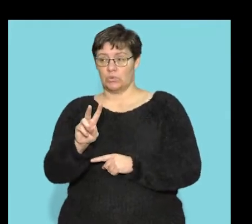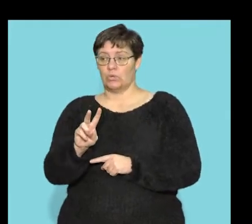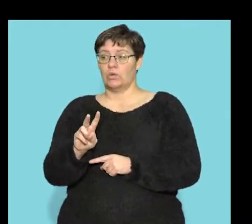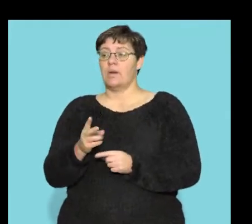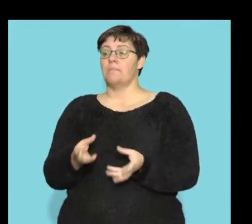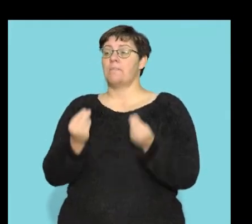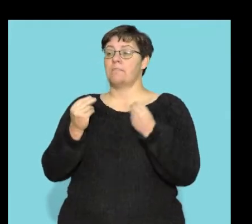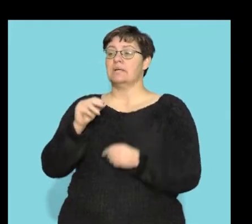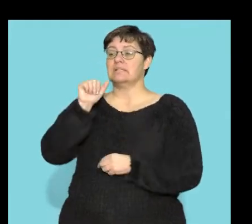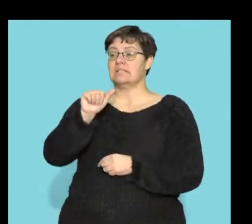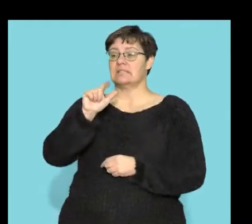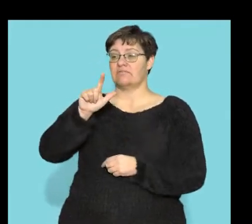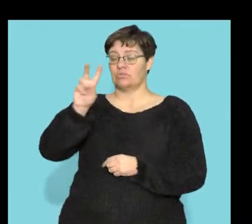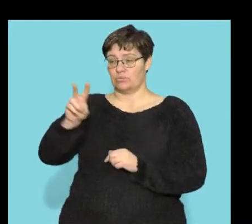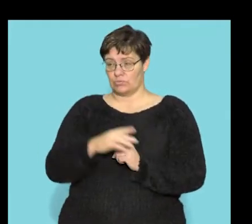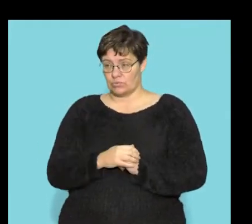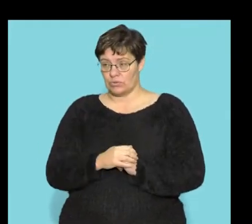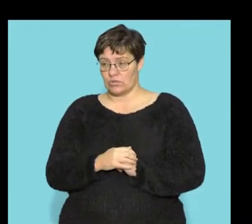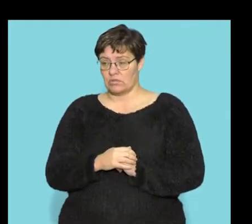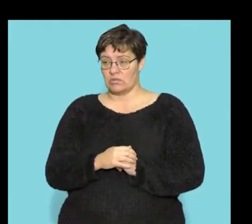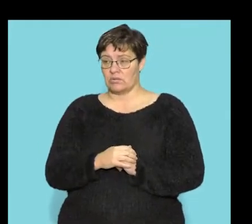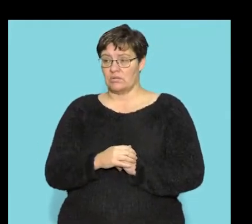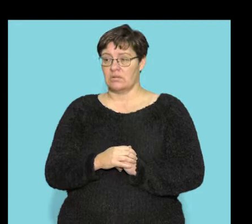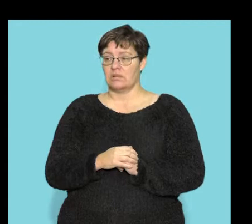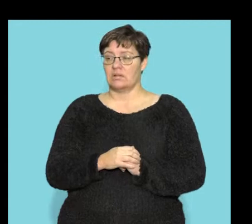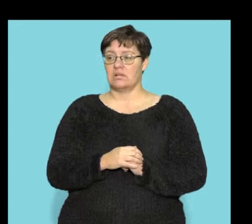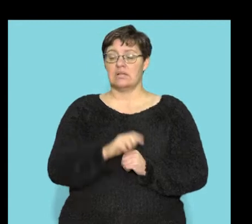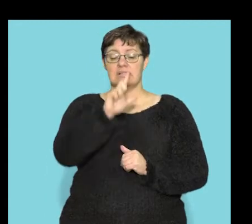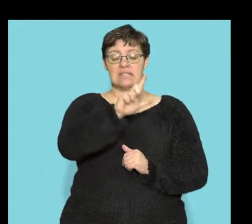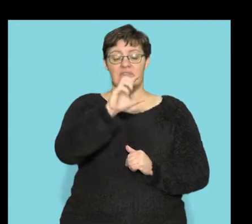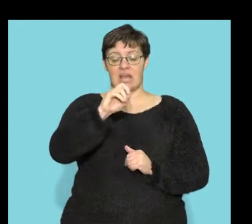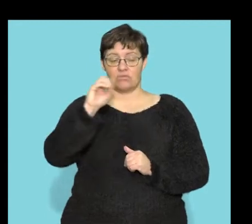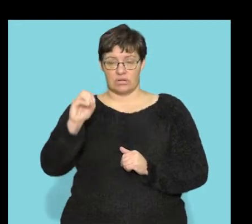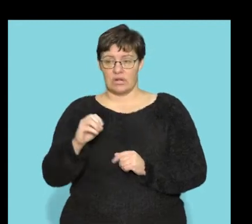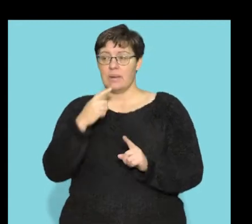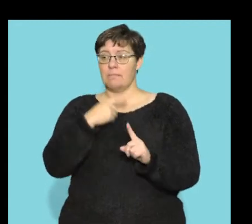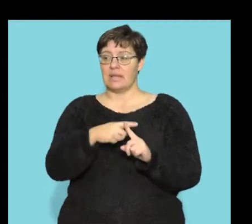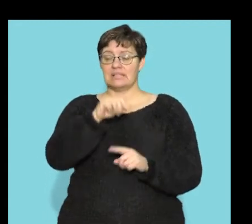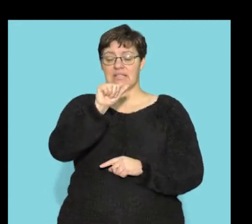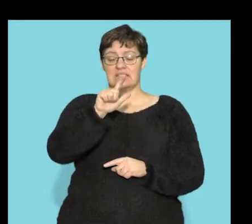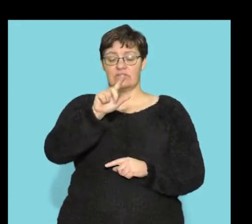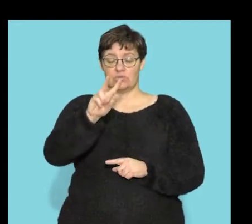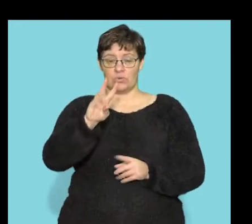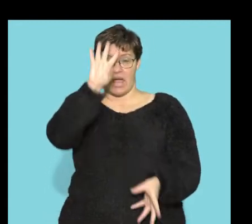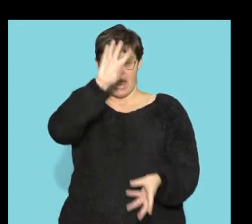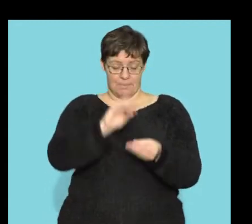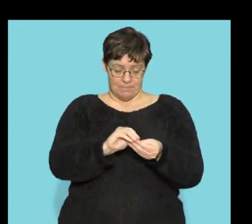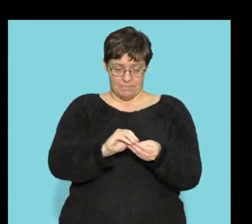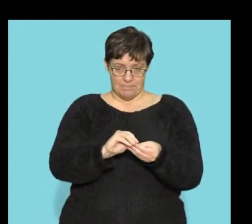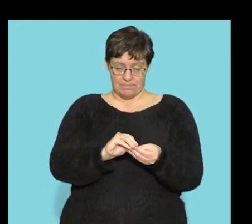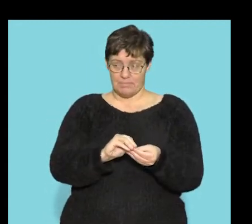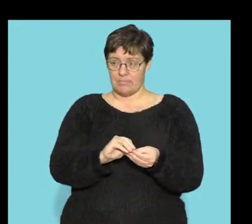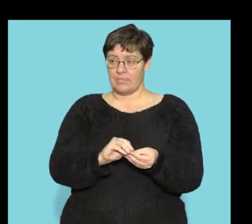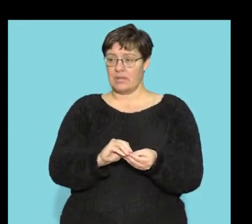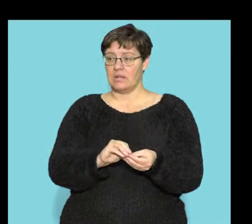you 672. Now watch what I do. 700 plus 672. Add the 2 percentages,